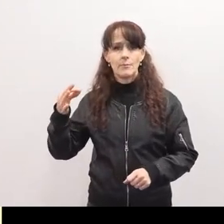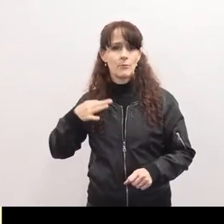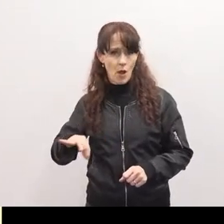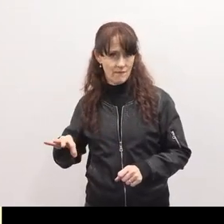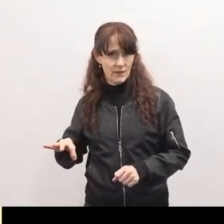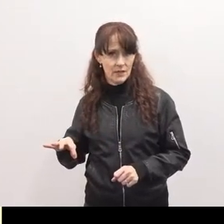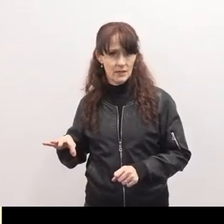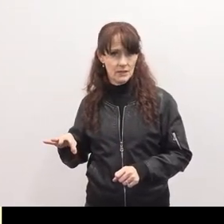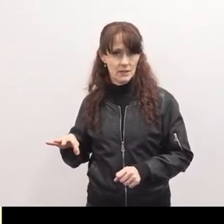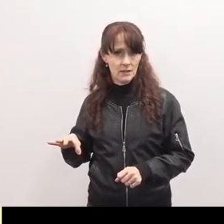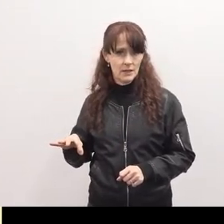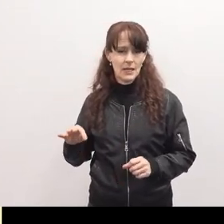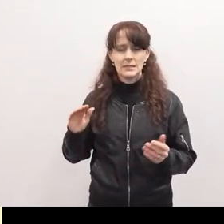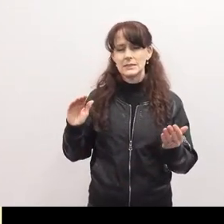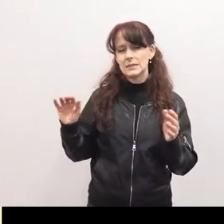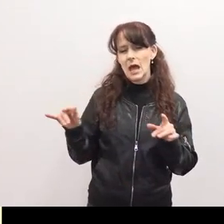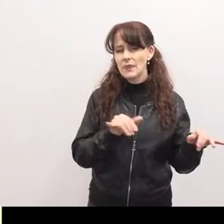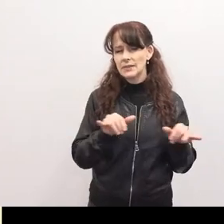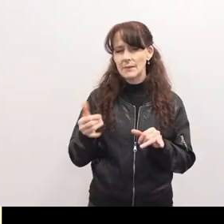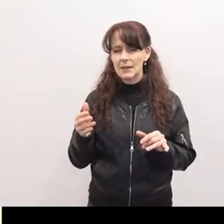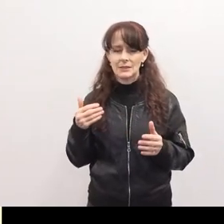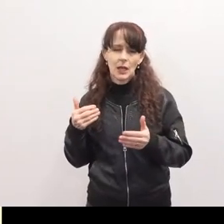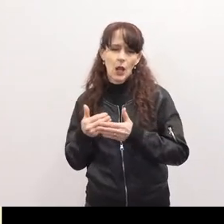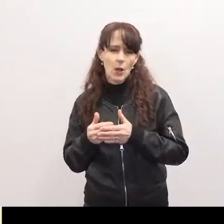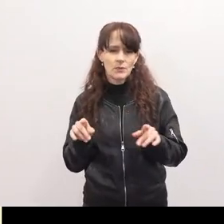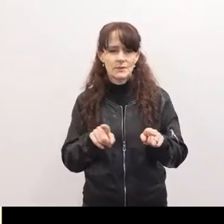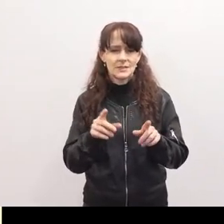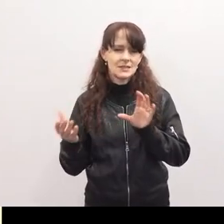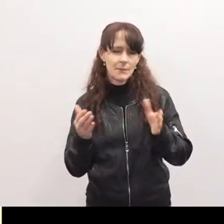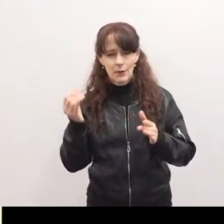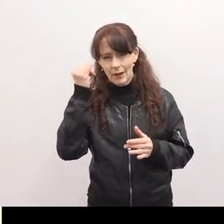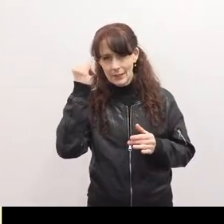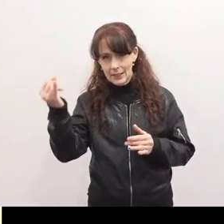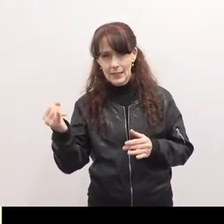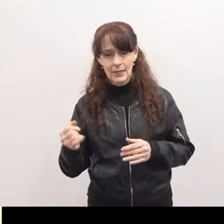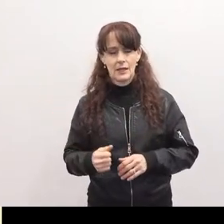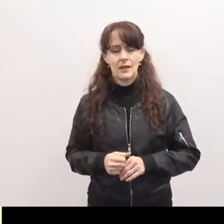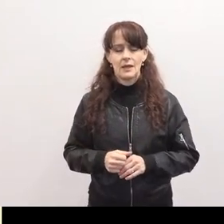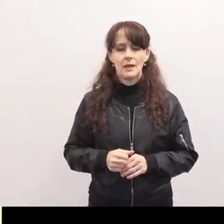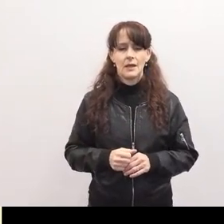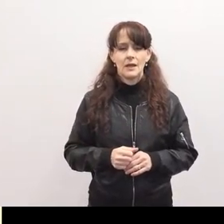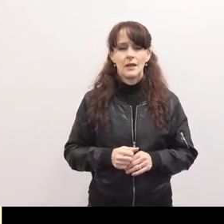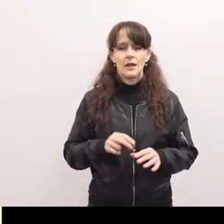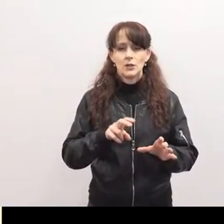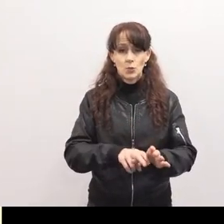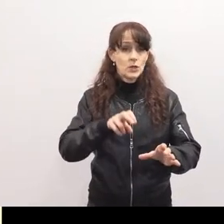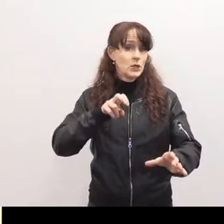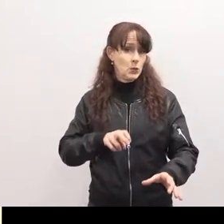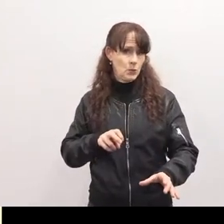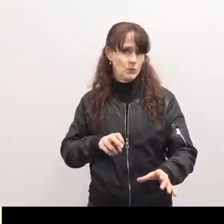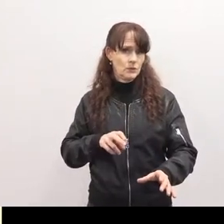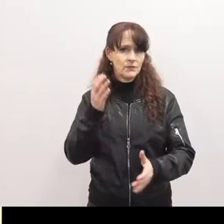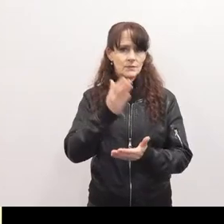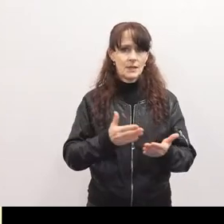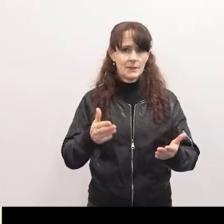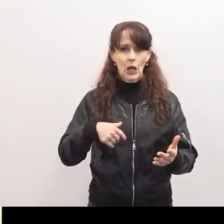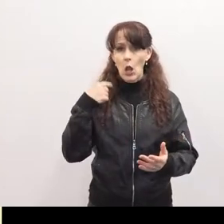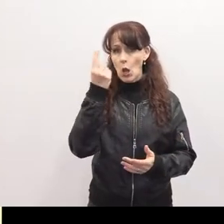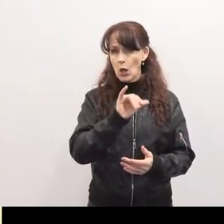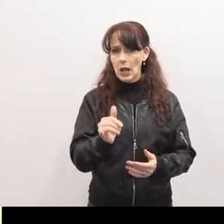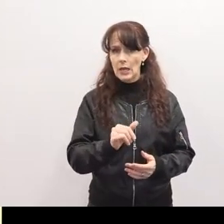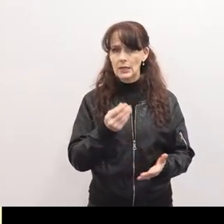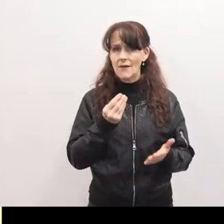and is not quite the same thing, but it's close. It's the same idea, and that is, you know, to recuse yourself from anything that may look like